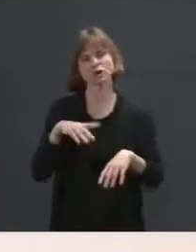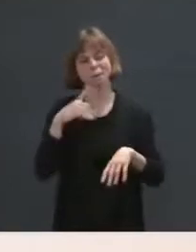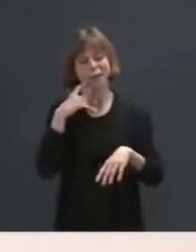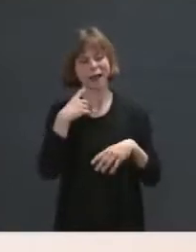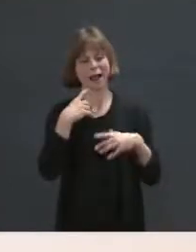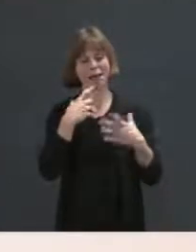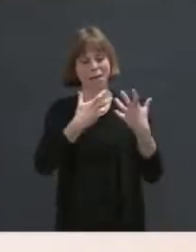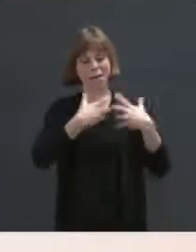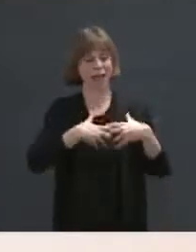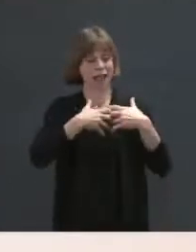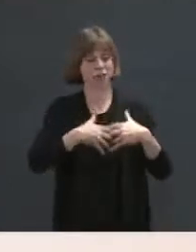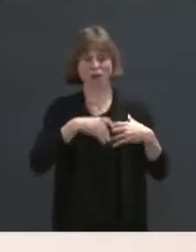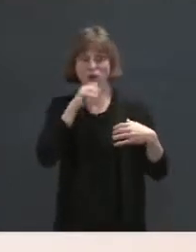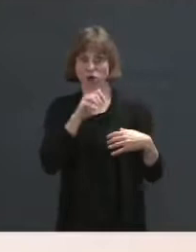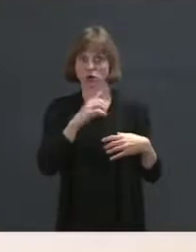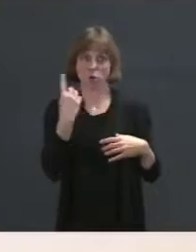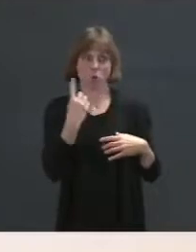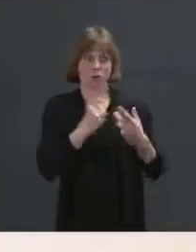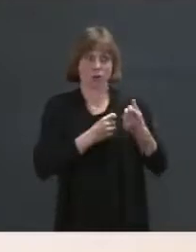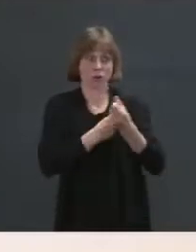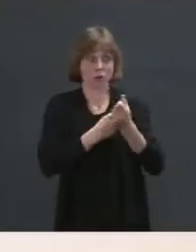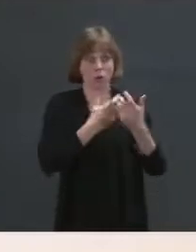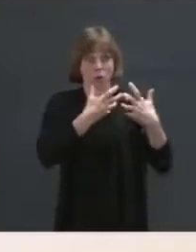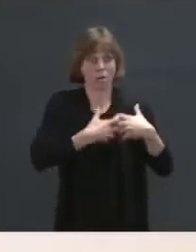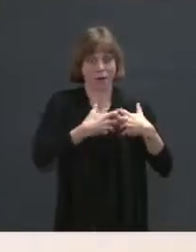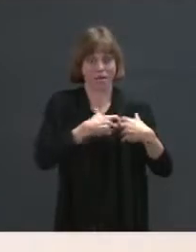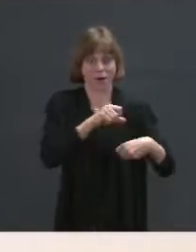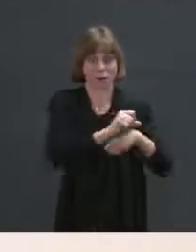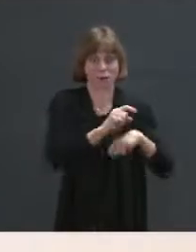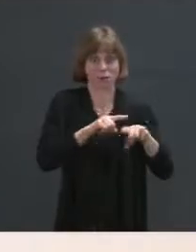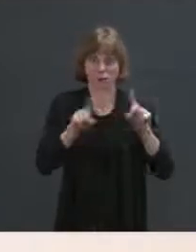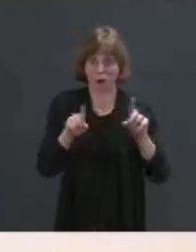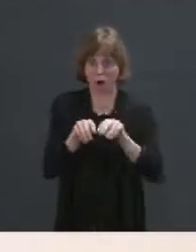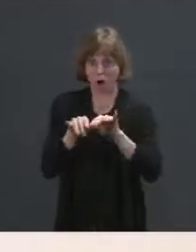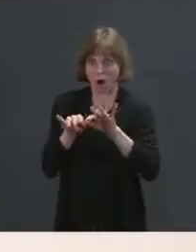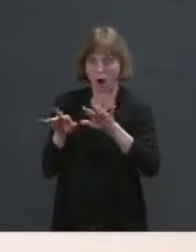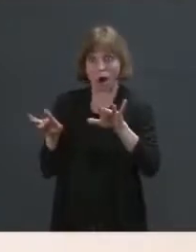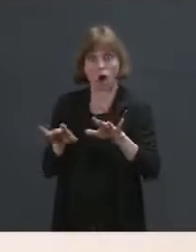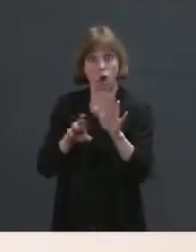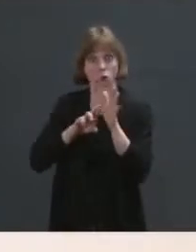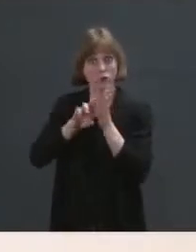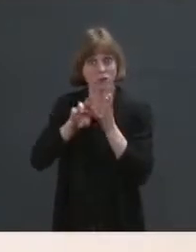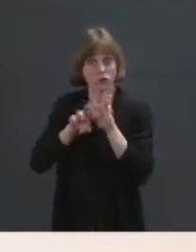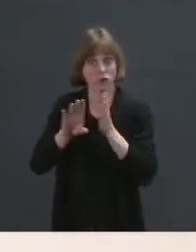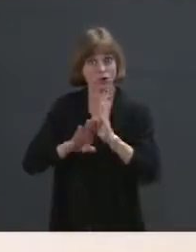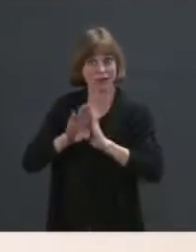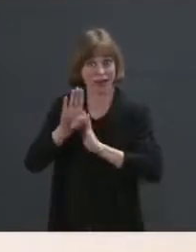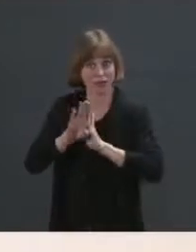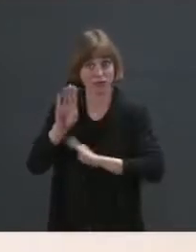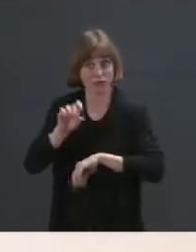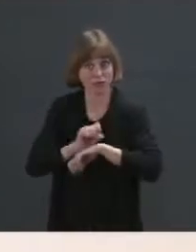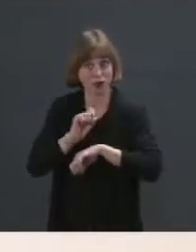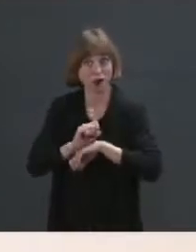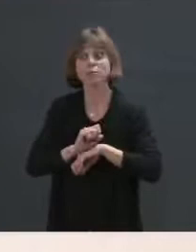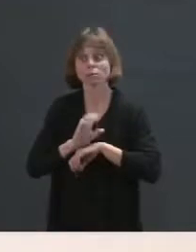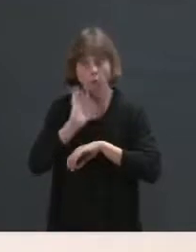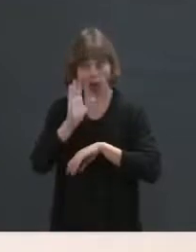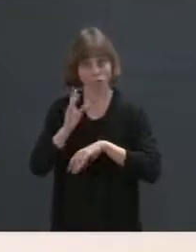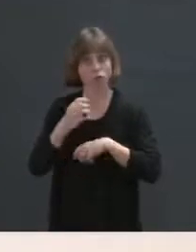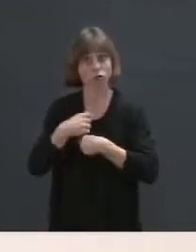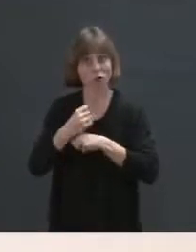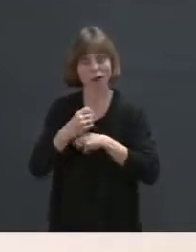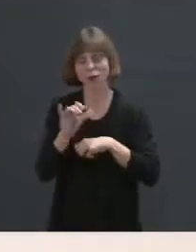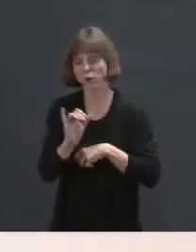manufacturing sector. There are broad spillover effects that it has. There are going to be R&D jobs here, research jobs here. There's going to be jobs in the